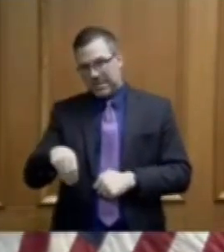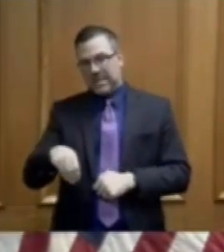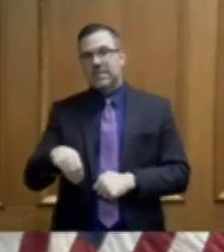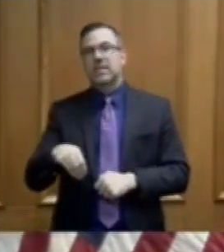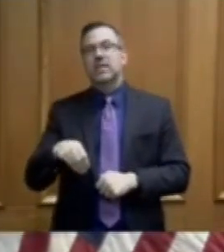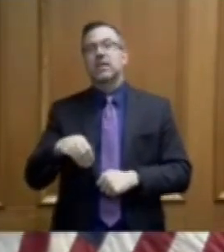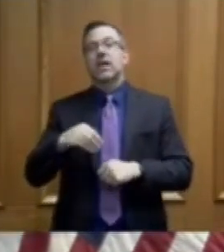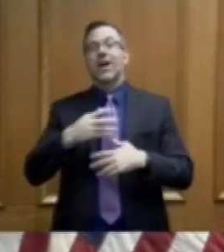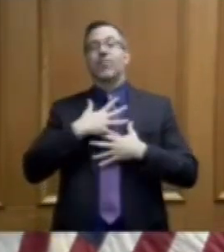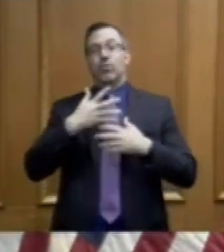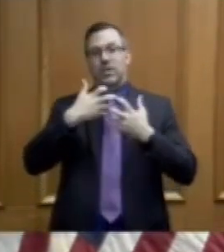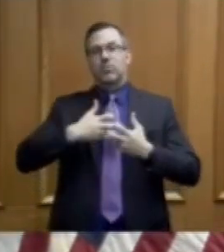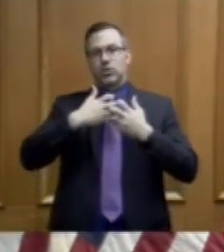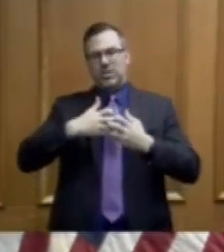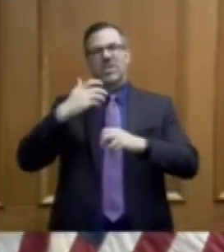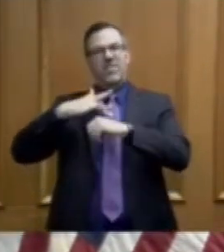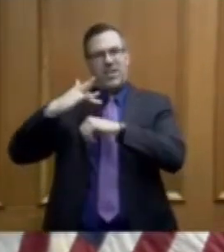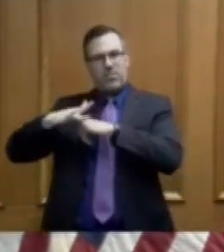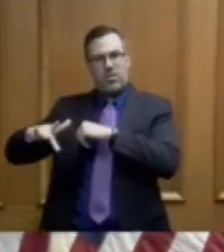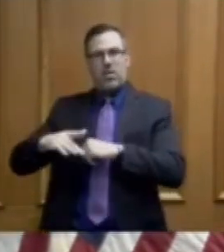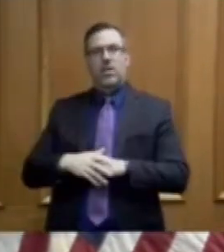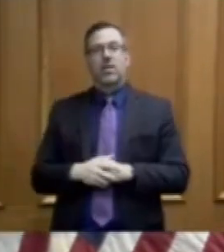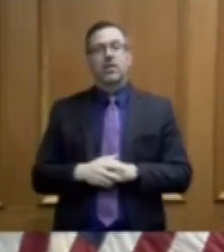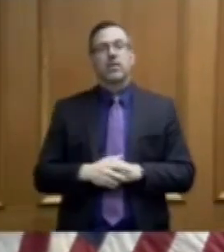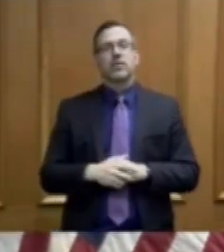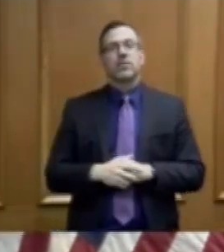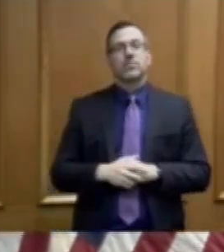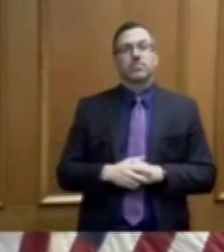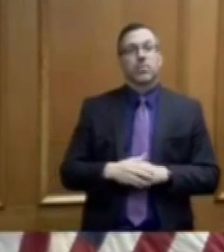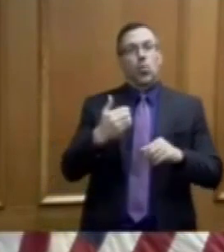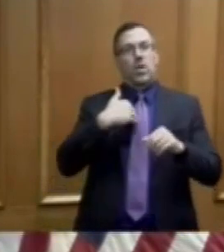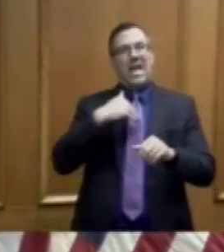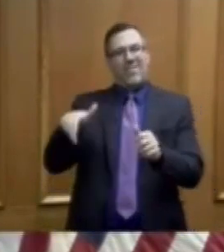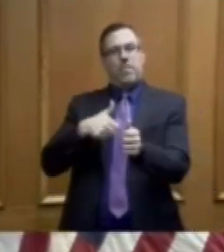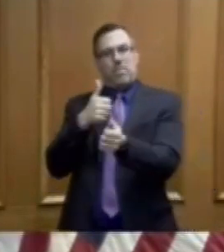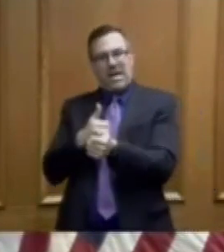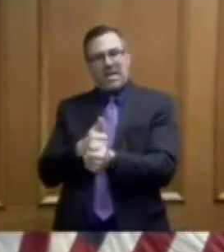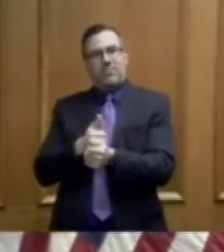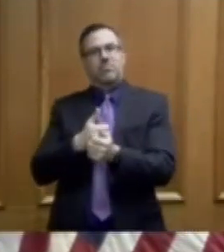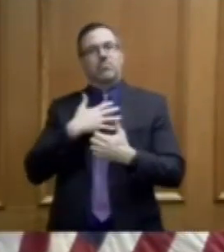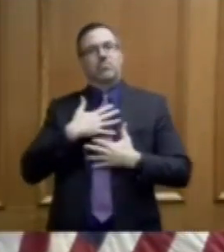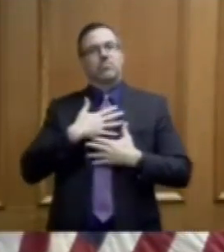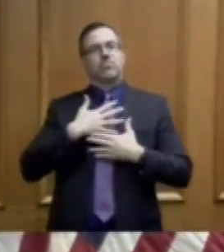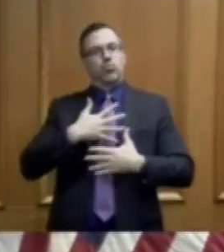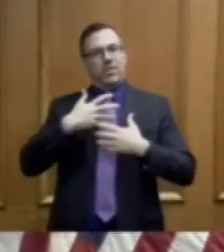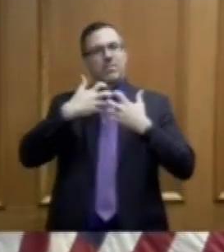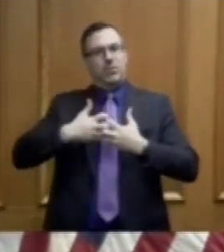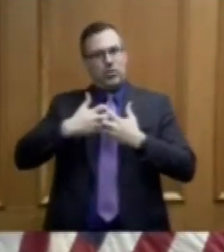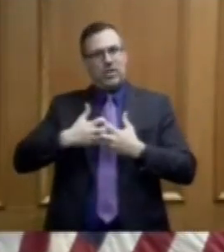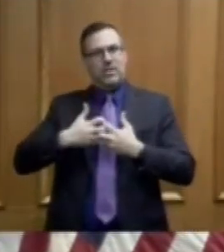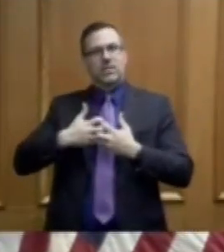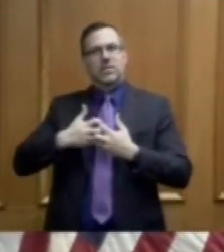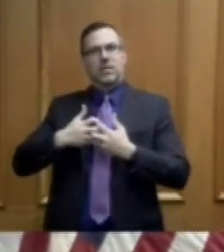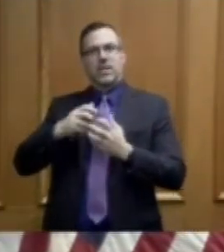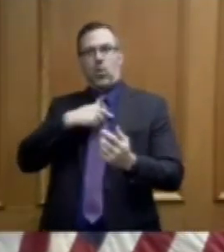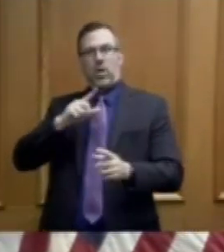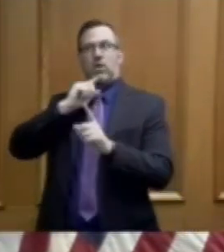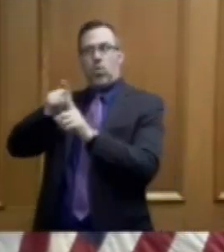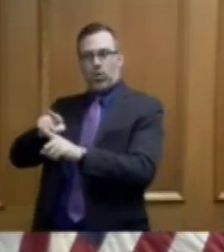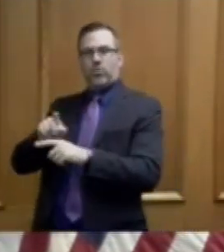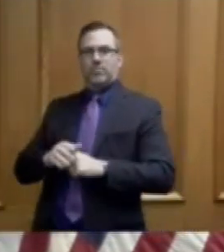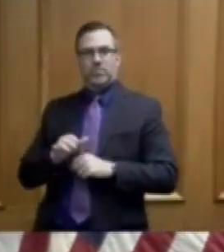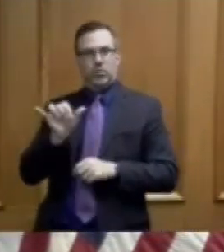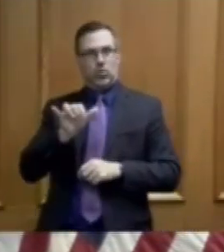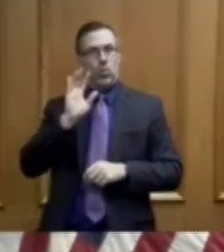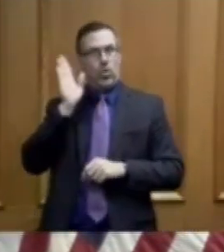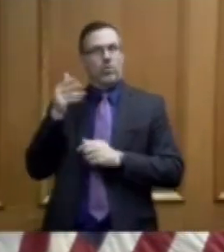ventilators, available. That doesn't include the alternative ventilators and the new ventilators that we've talked about previously. As the governor